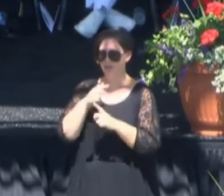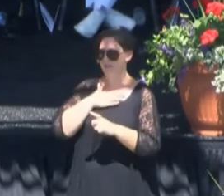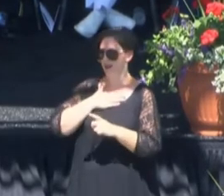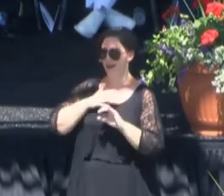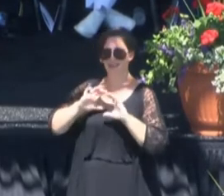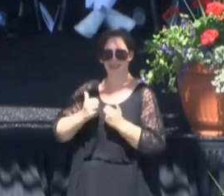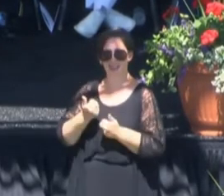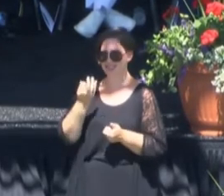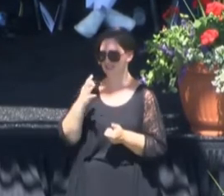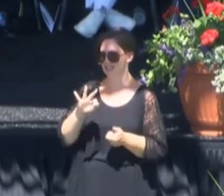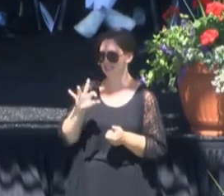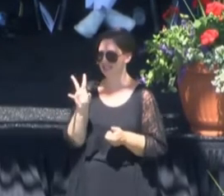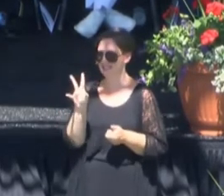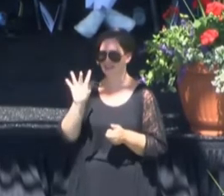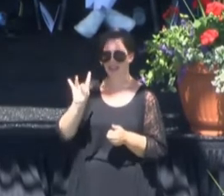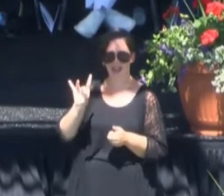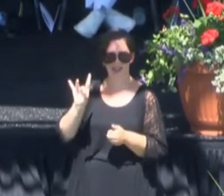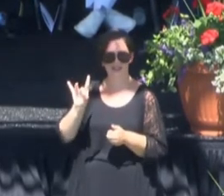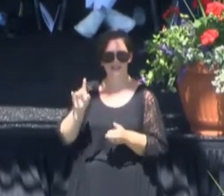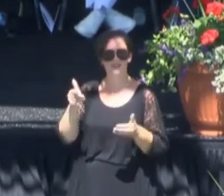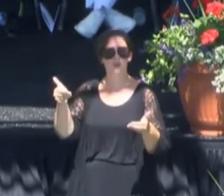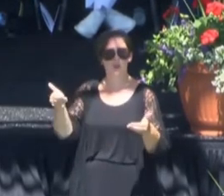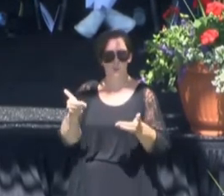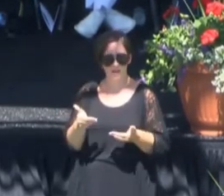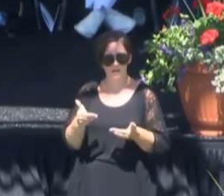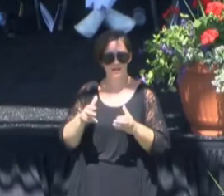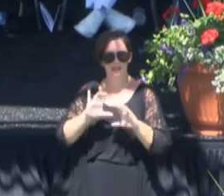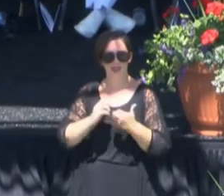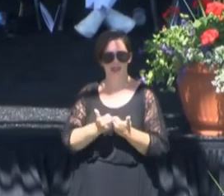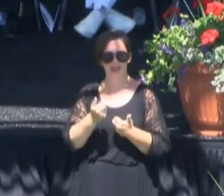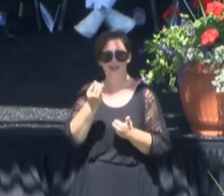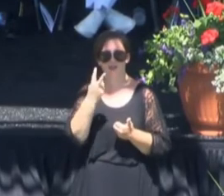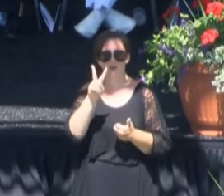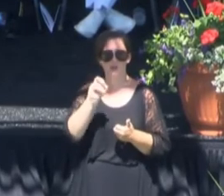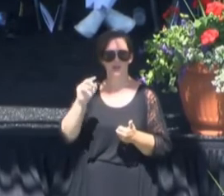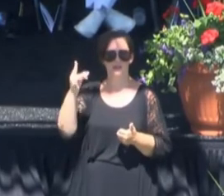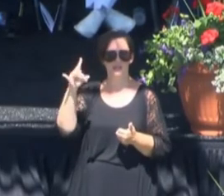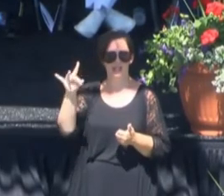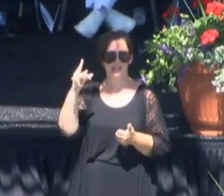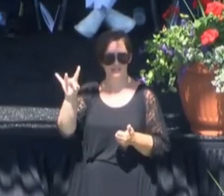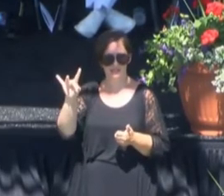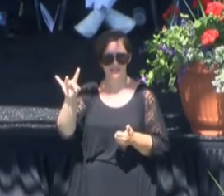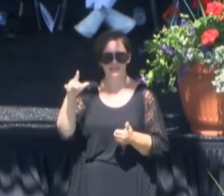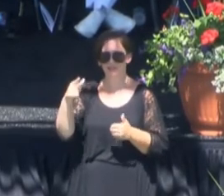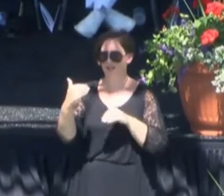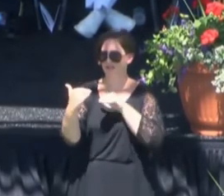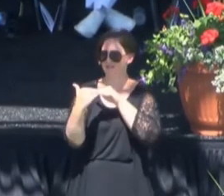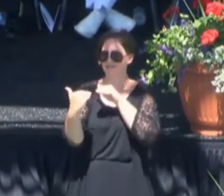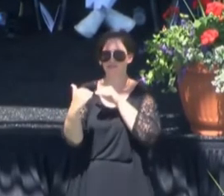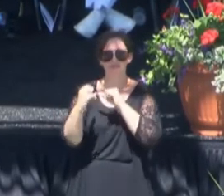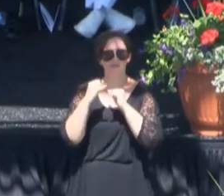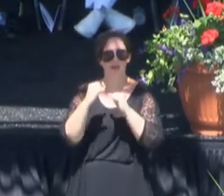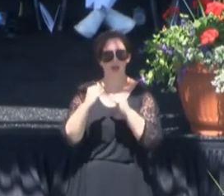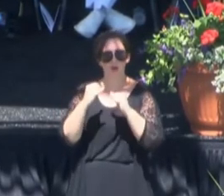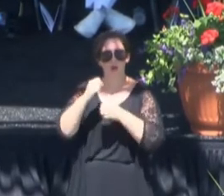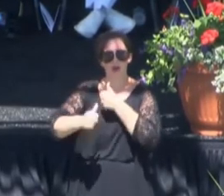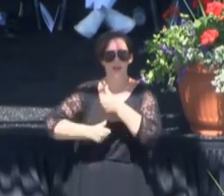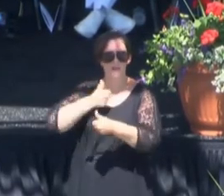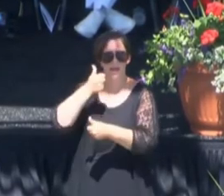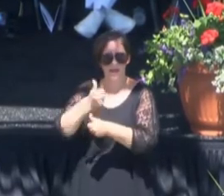of 1978, to welcome the class of 2018 as fellow Kings Point